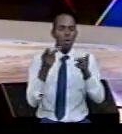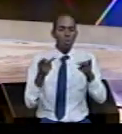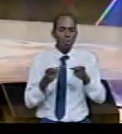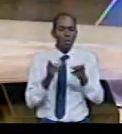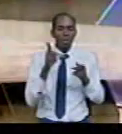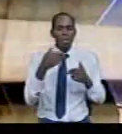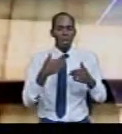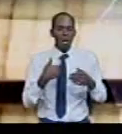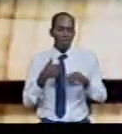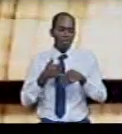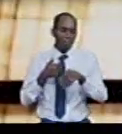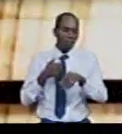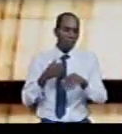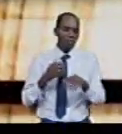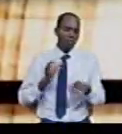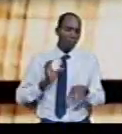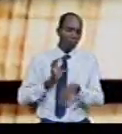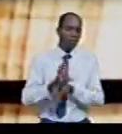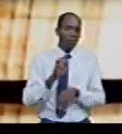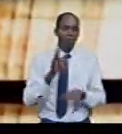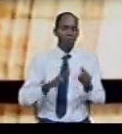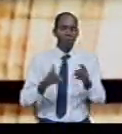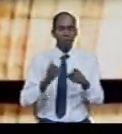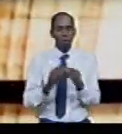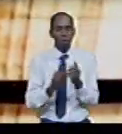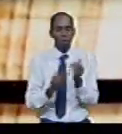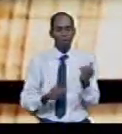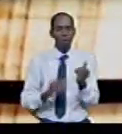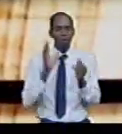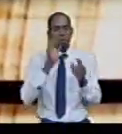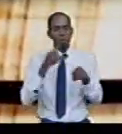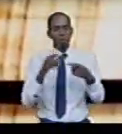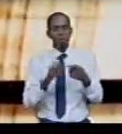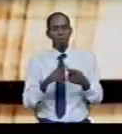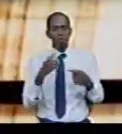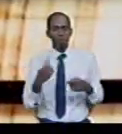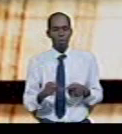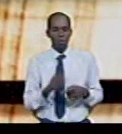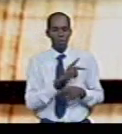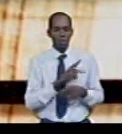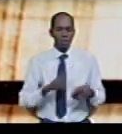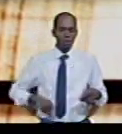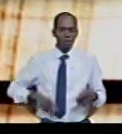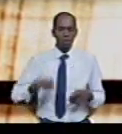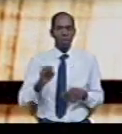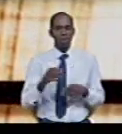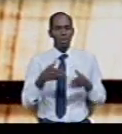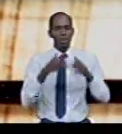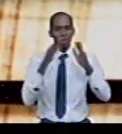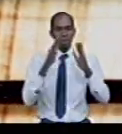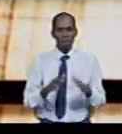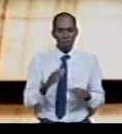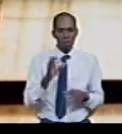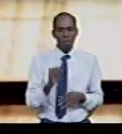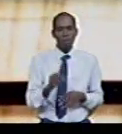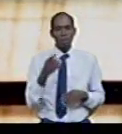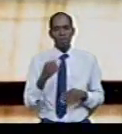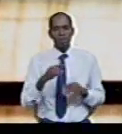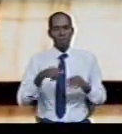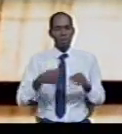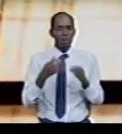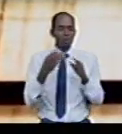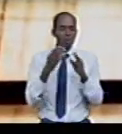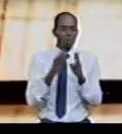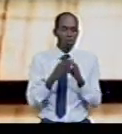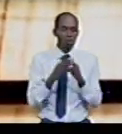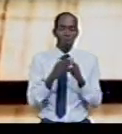people to blaspheme. He'll get there. He'll get to the kings. He'll get to the leaders. He'll get to the Israelites. He'll get to the Jews. He'll